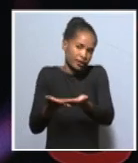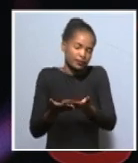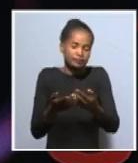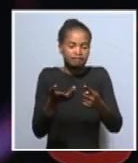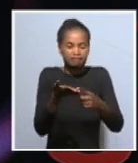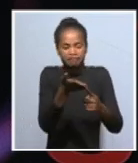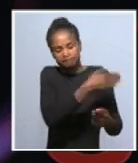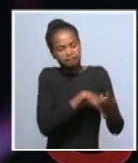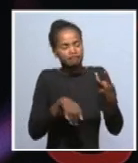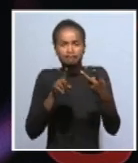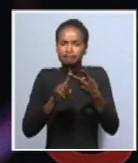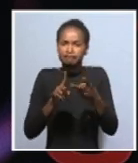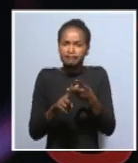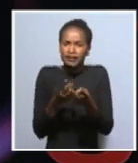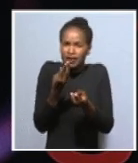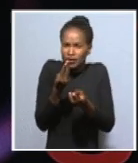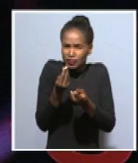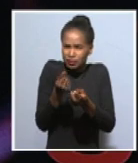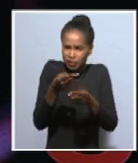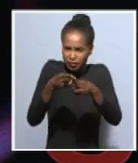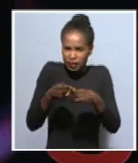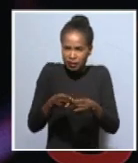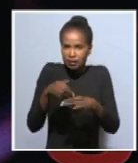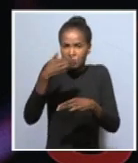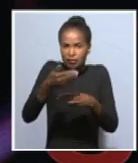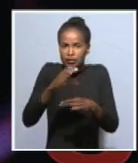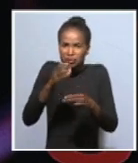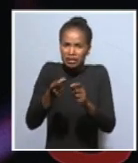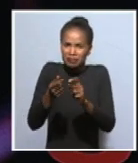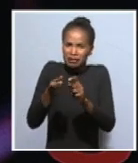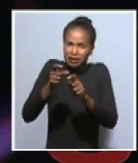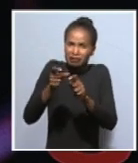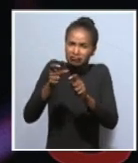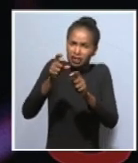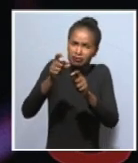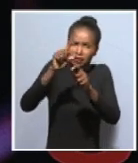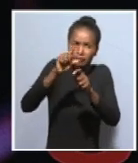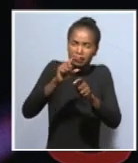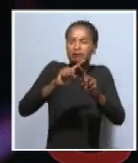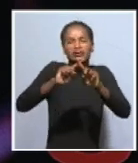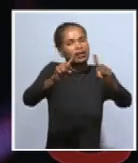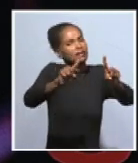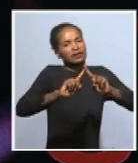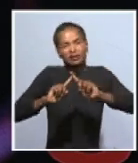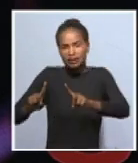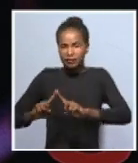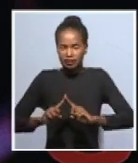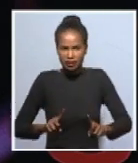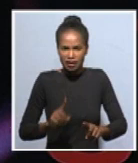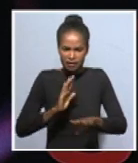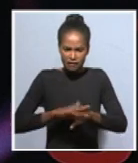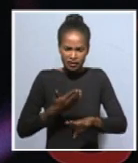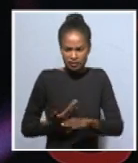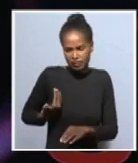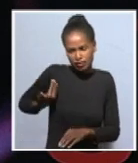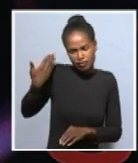interest rates, we do have different rates for different products. Earlier, I was basically just going through